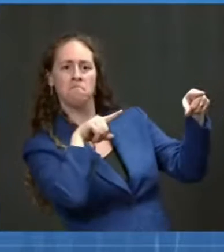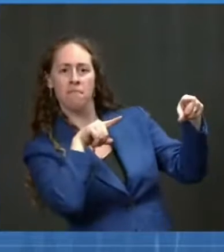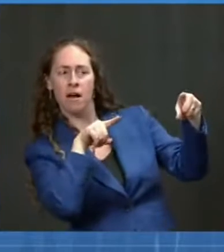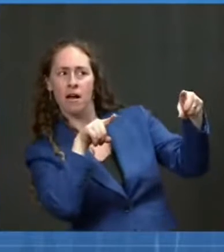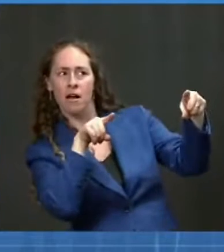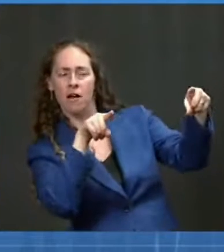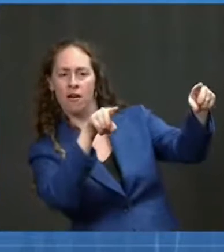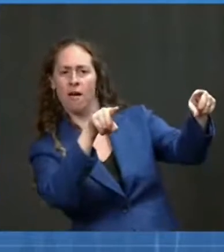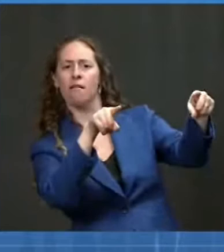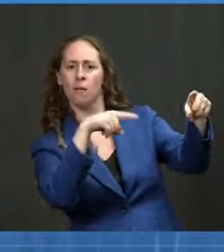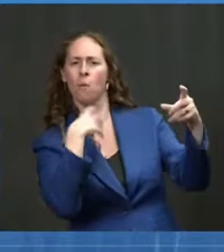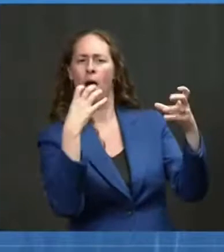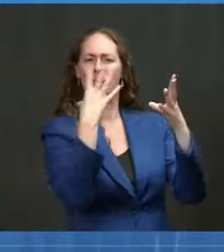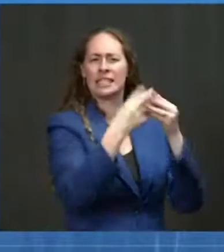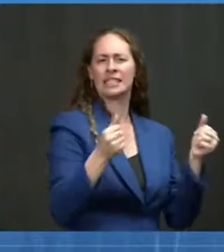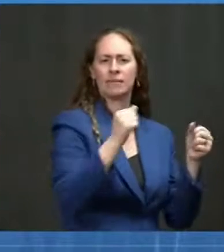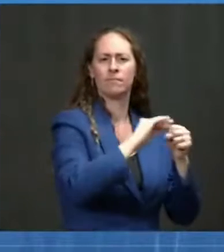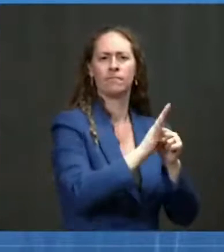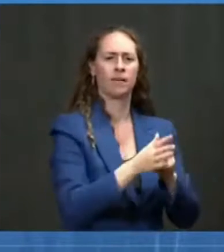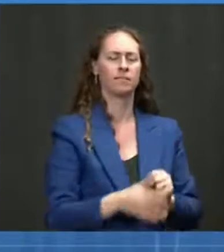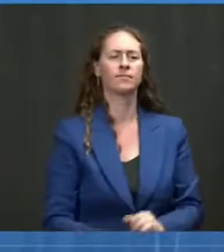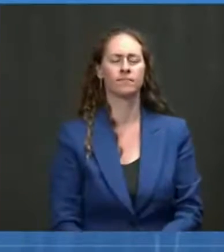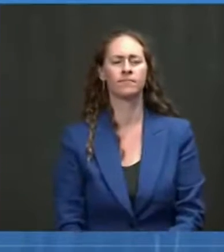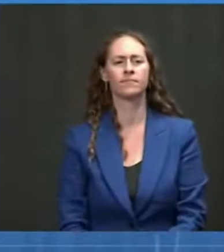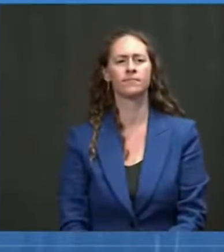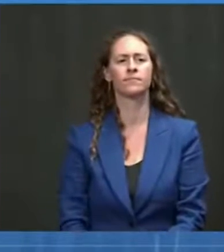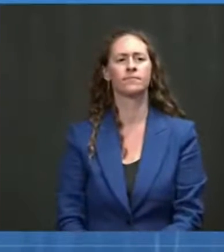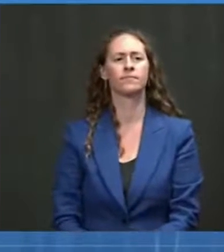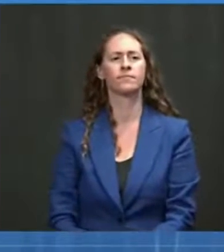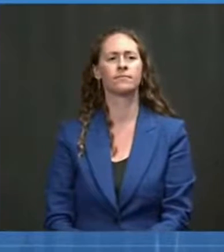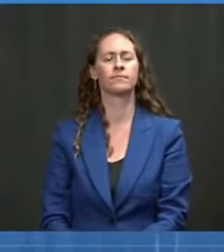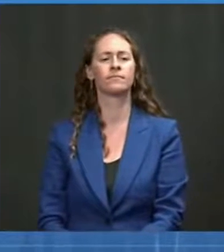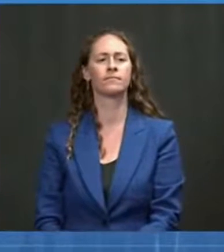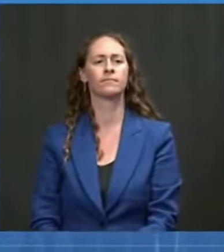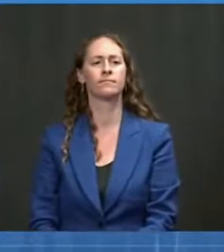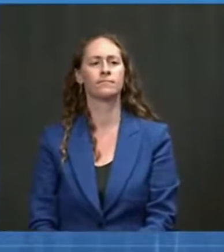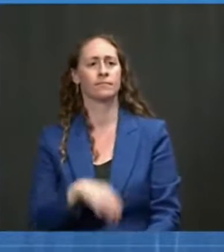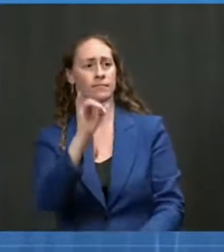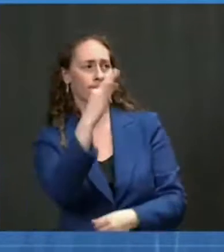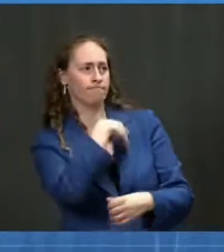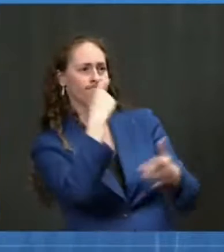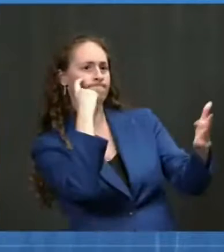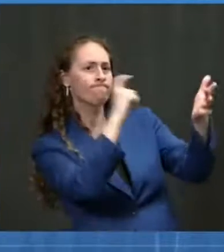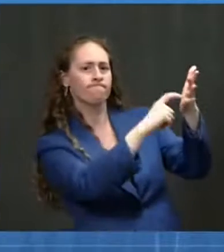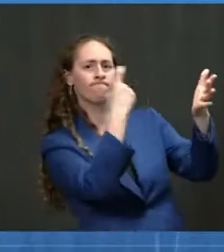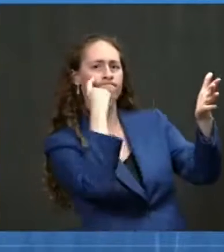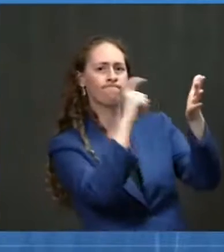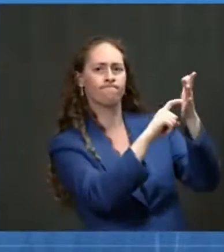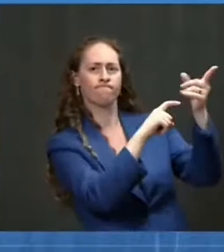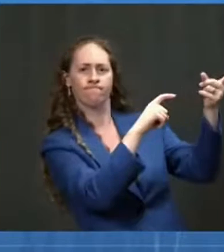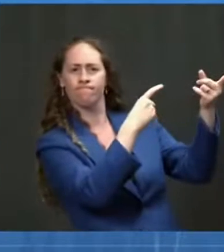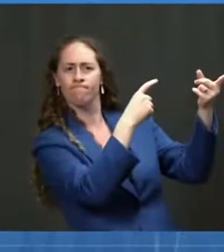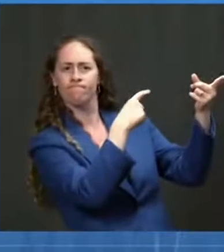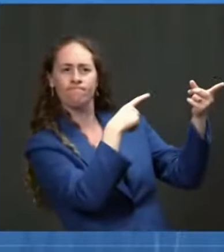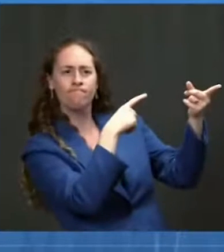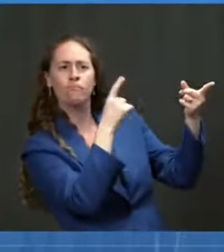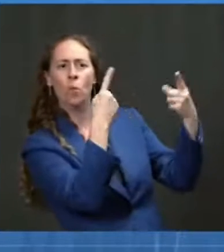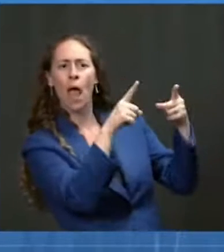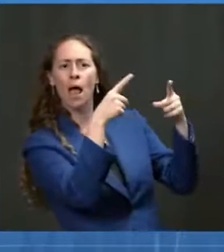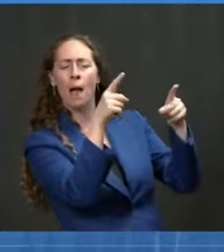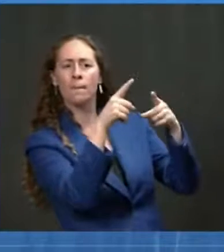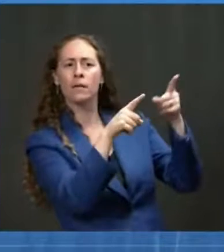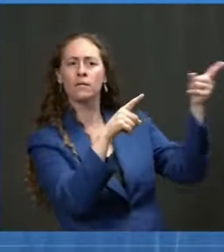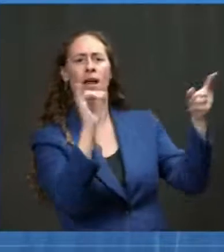look at the indications that we've had, including with what Dr. Walensky just mentioned, you don't want to find